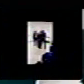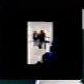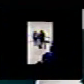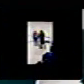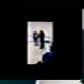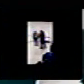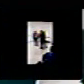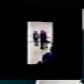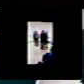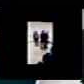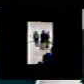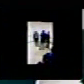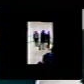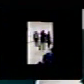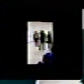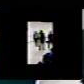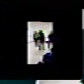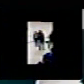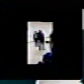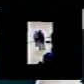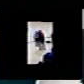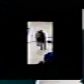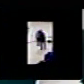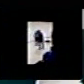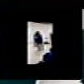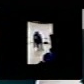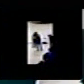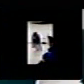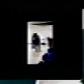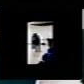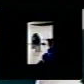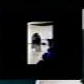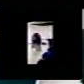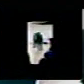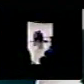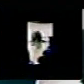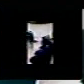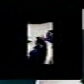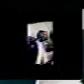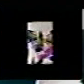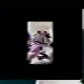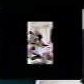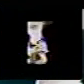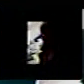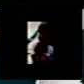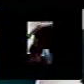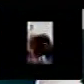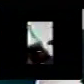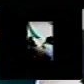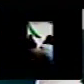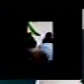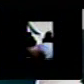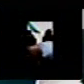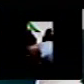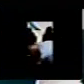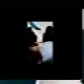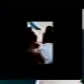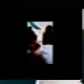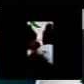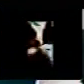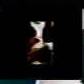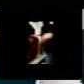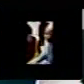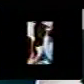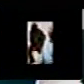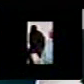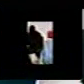which is the word of God. Thank God tonight is the destruction of the works